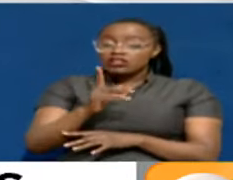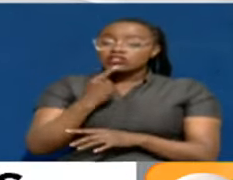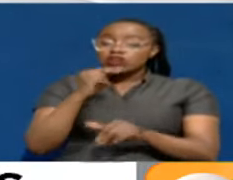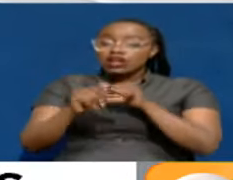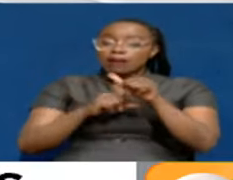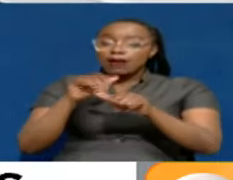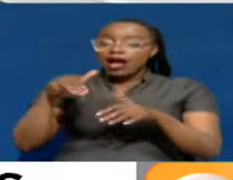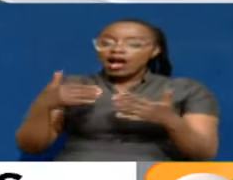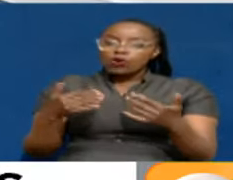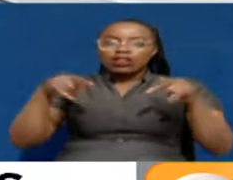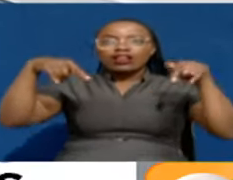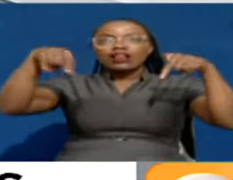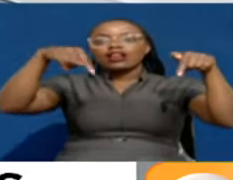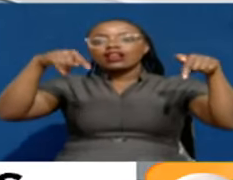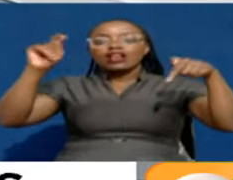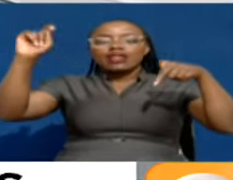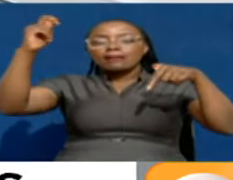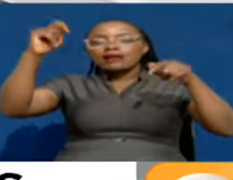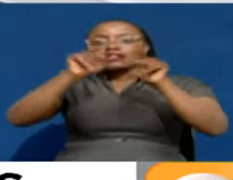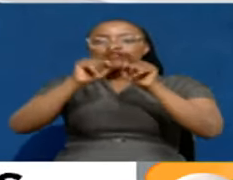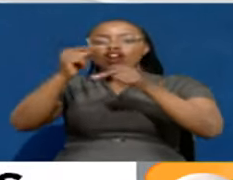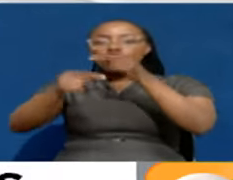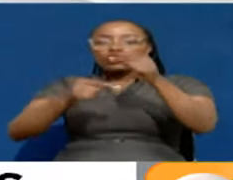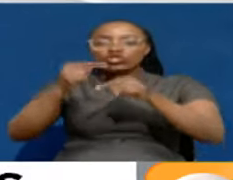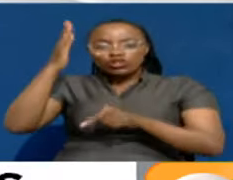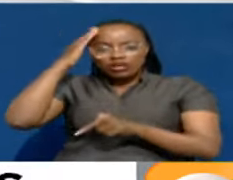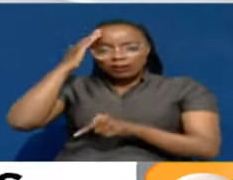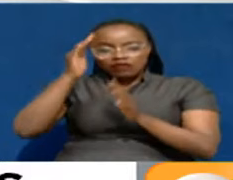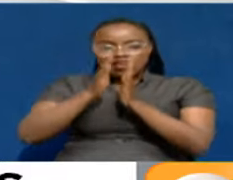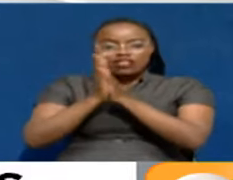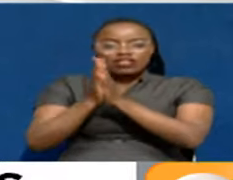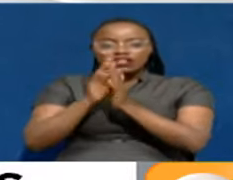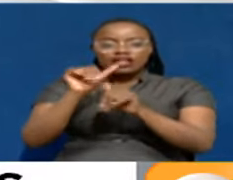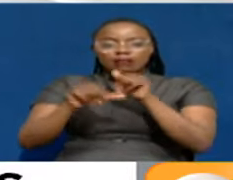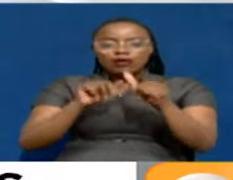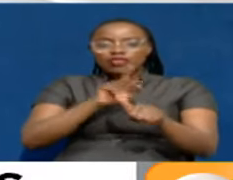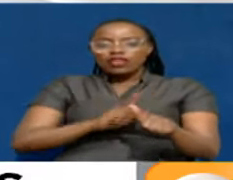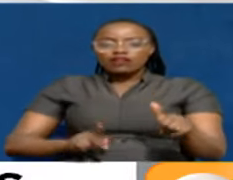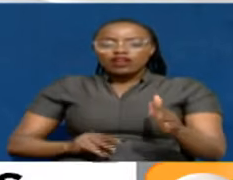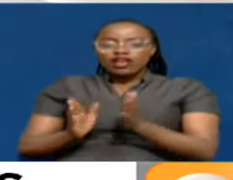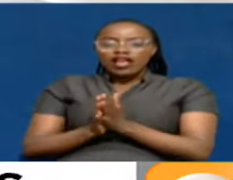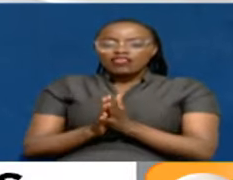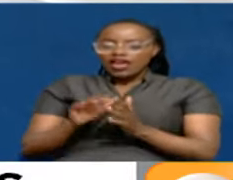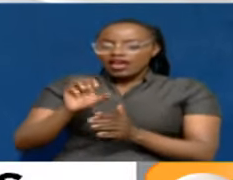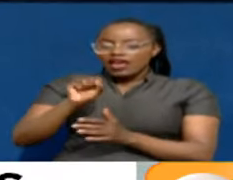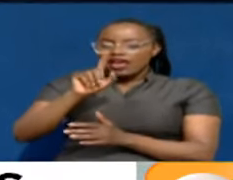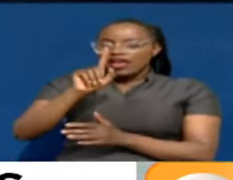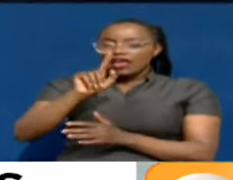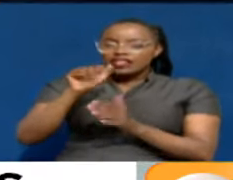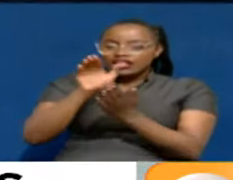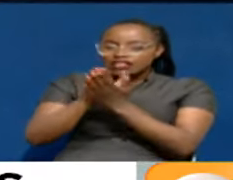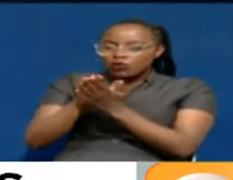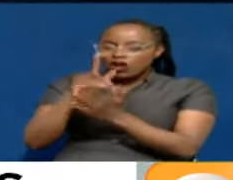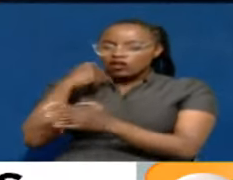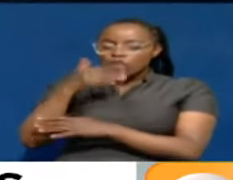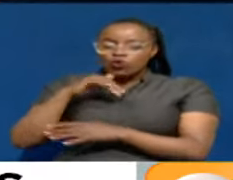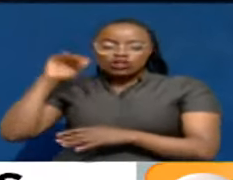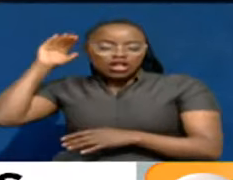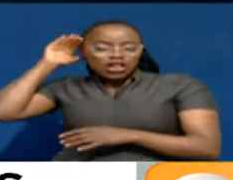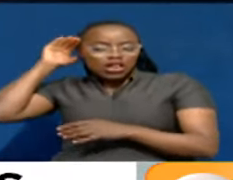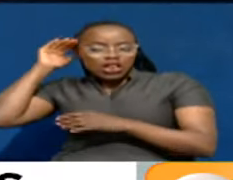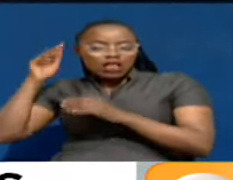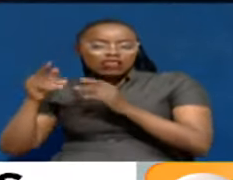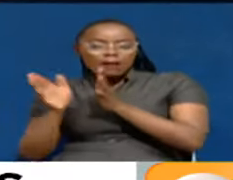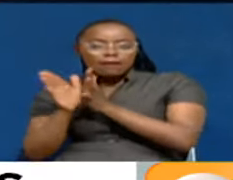how hanging on the president's tail coats reminds me of the story of the king and the steward who wanted him to whisper in his ear in